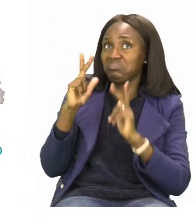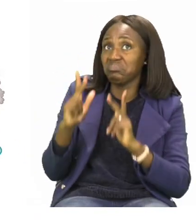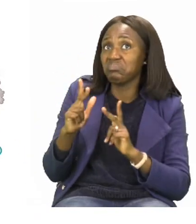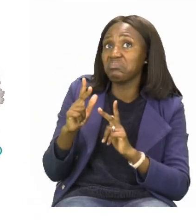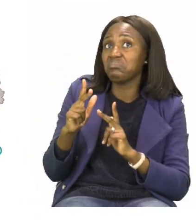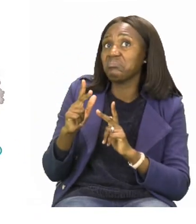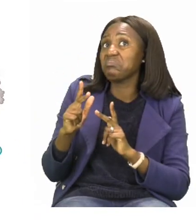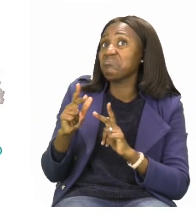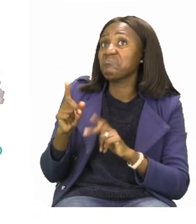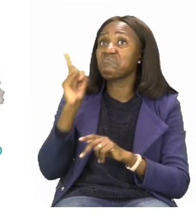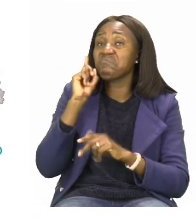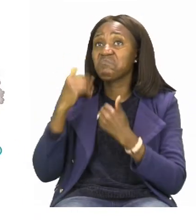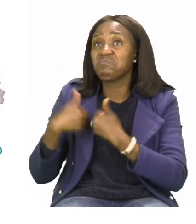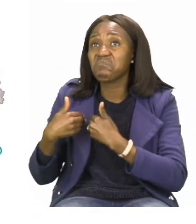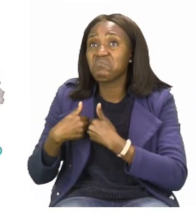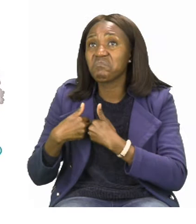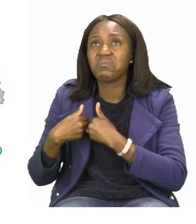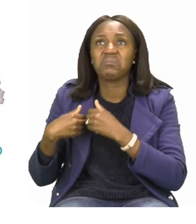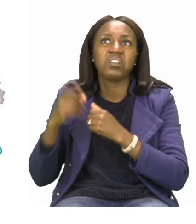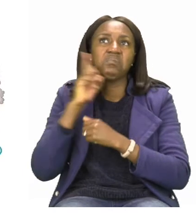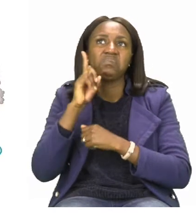to care about the environment.